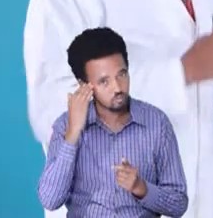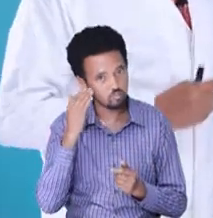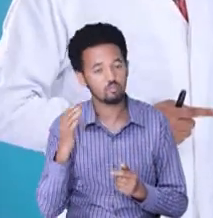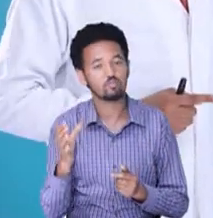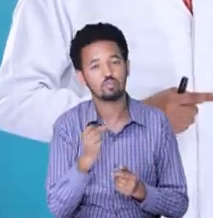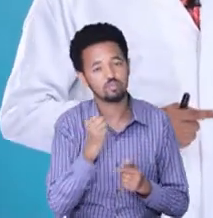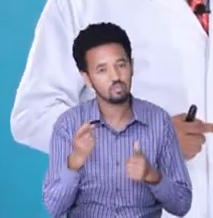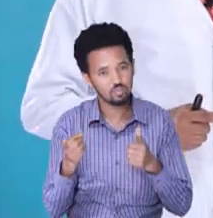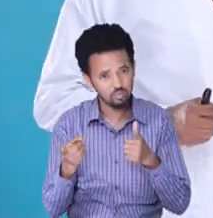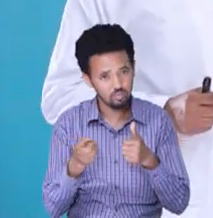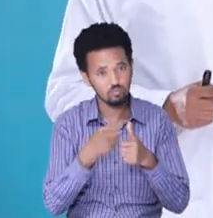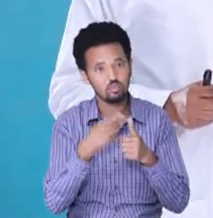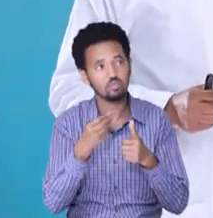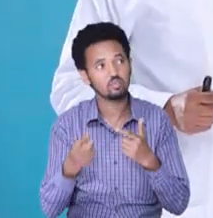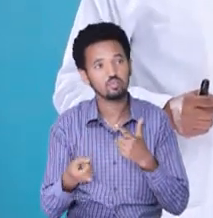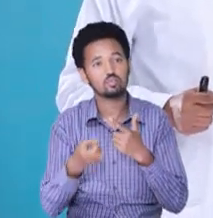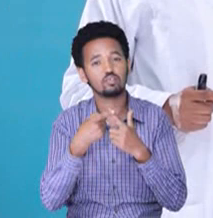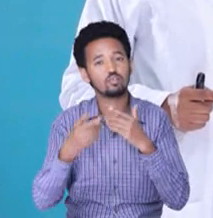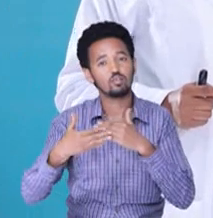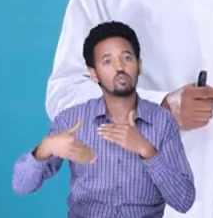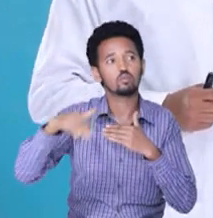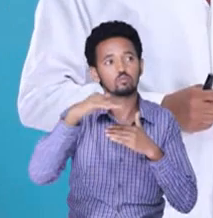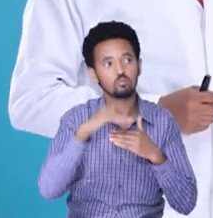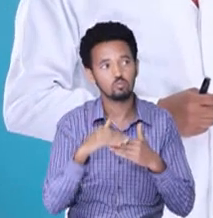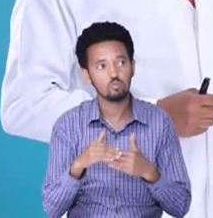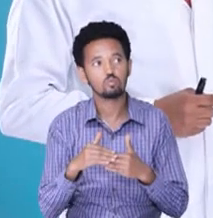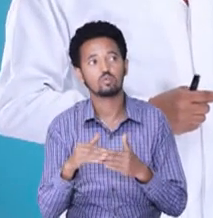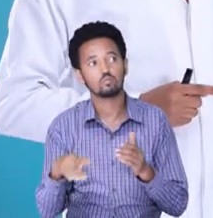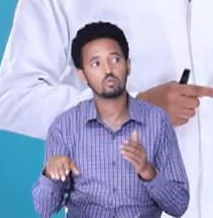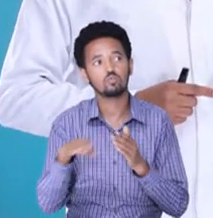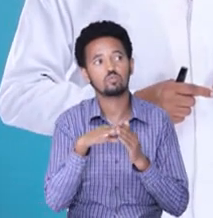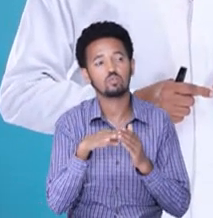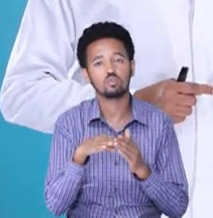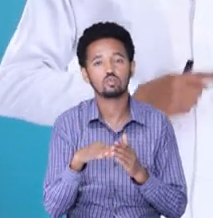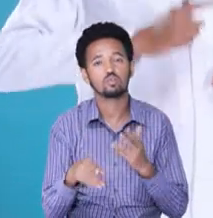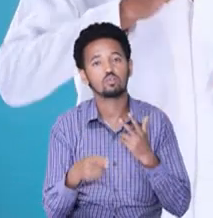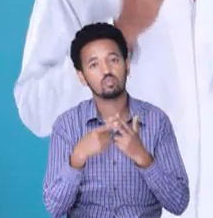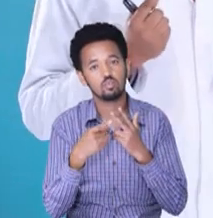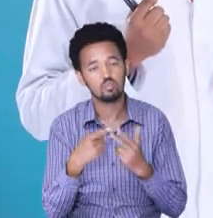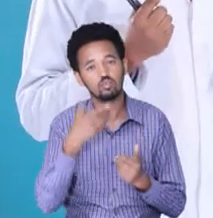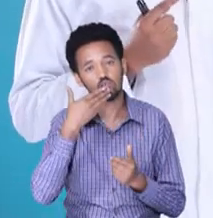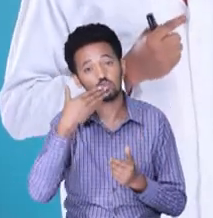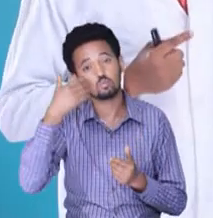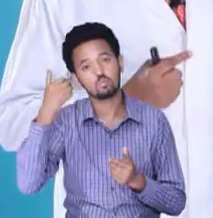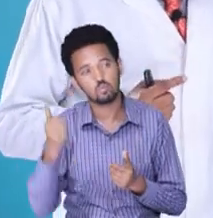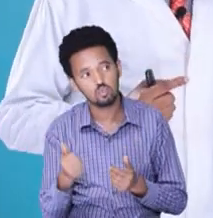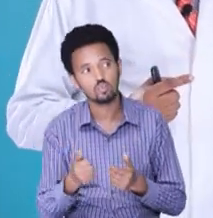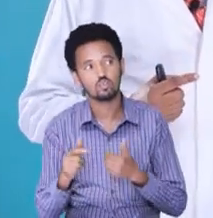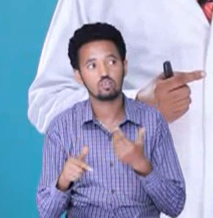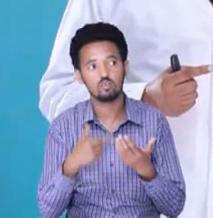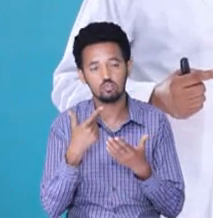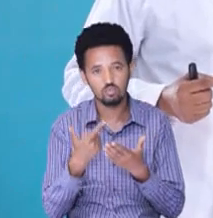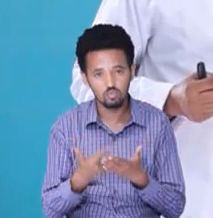the first and second state had more privilege than the third state. Especially,